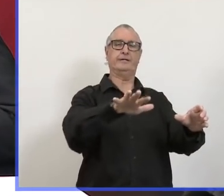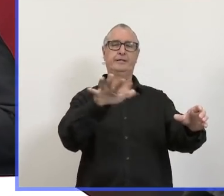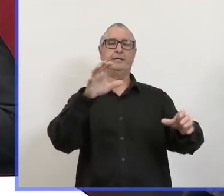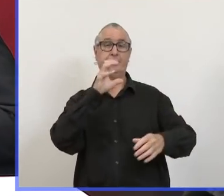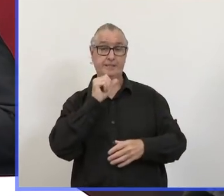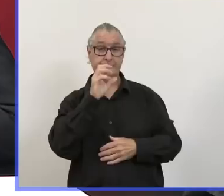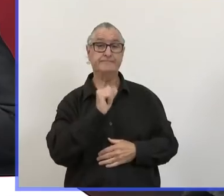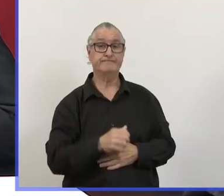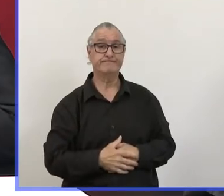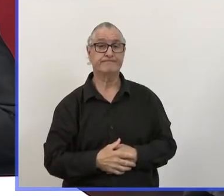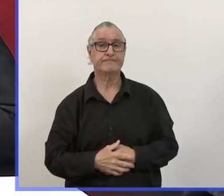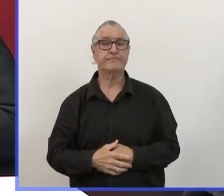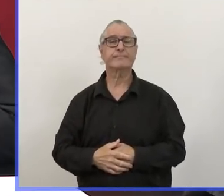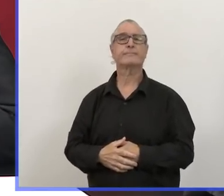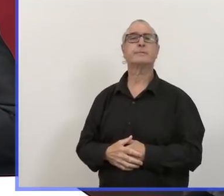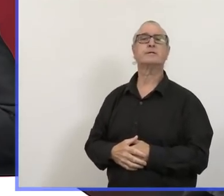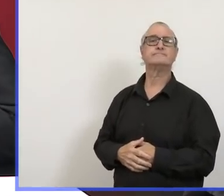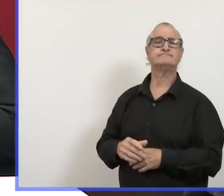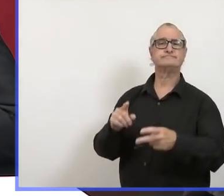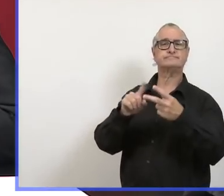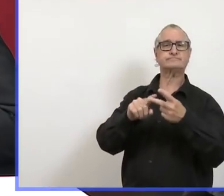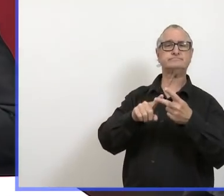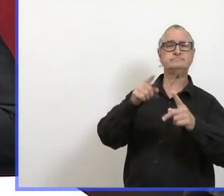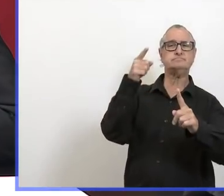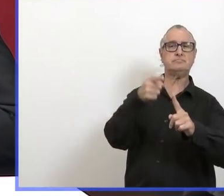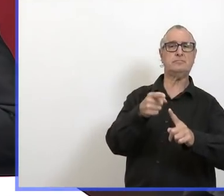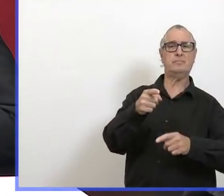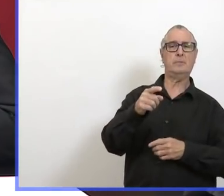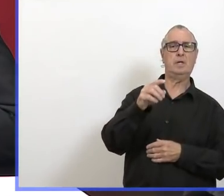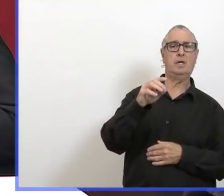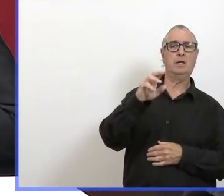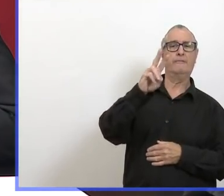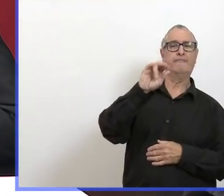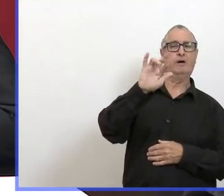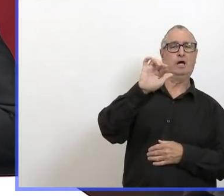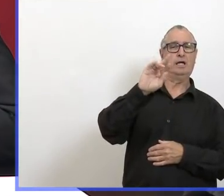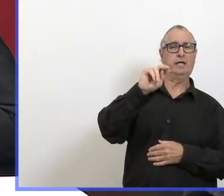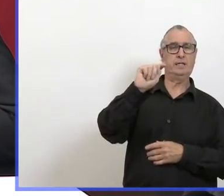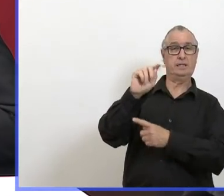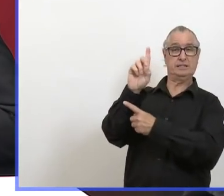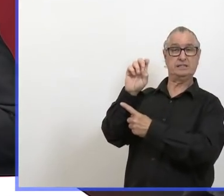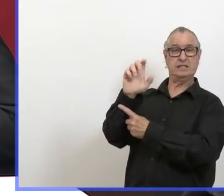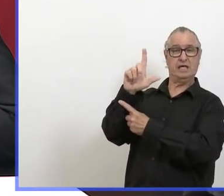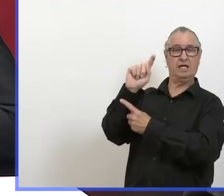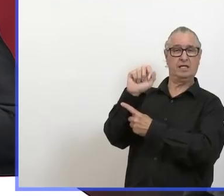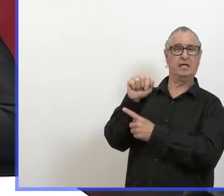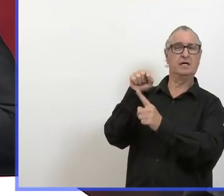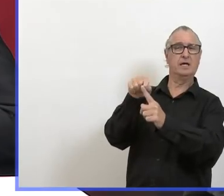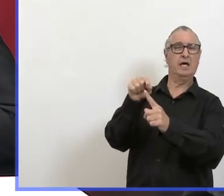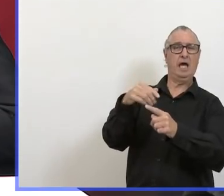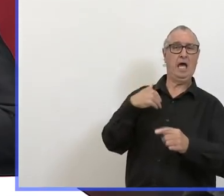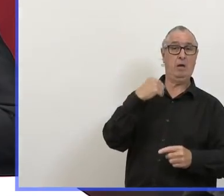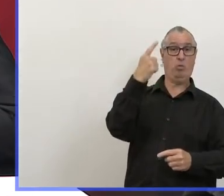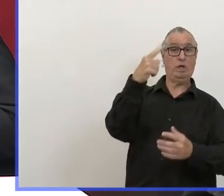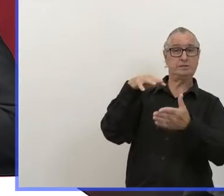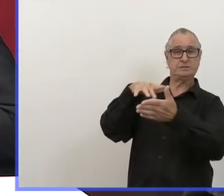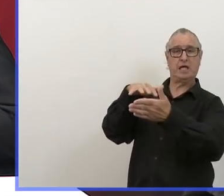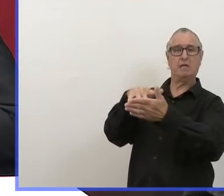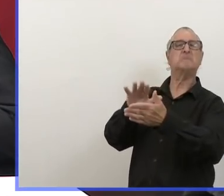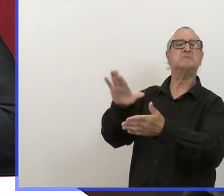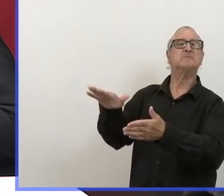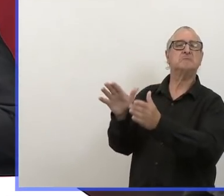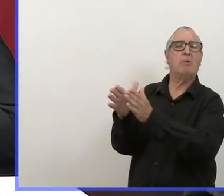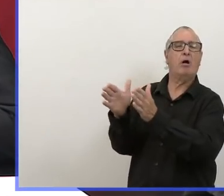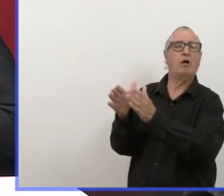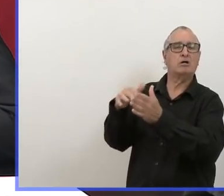Delta variant. There was one study, a relatively small study group that came out today that said perhaps the